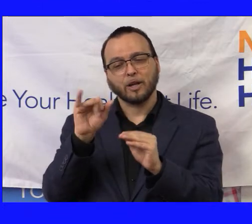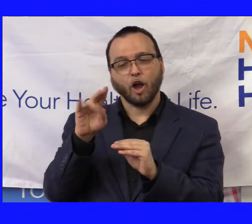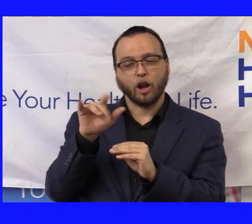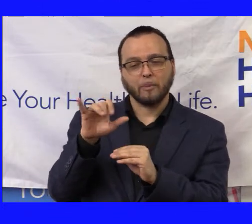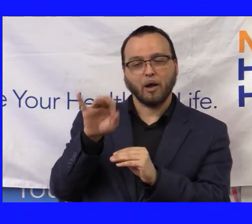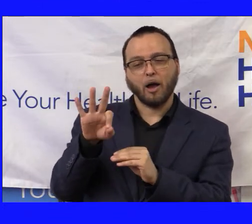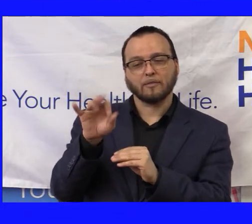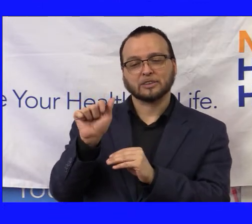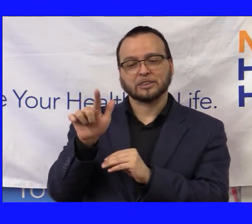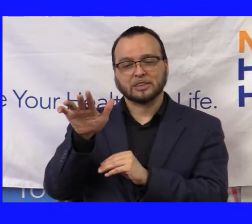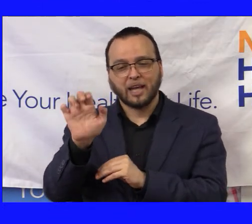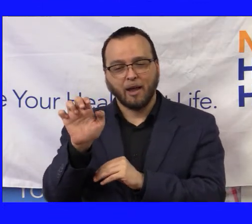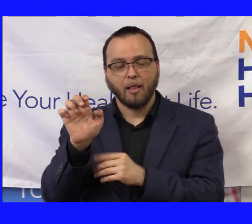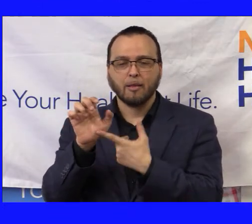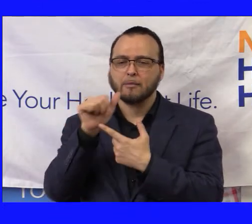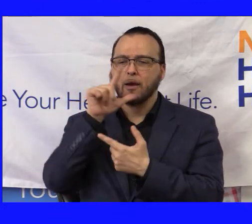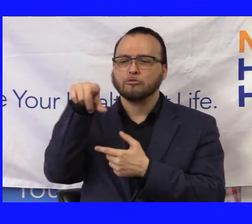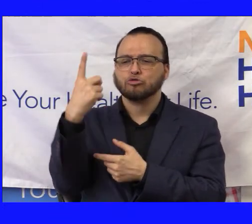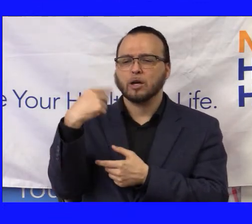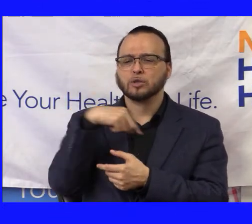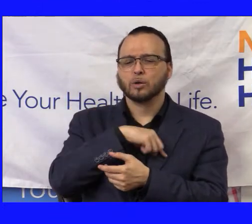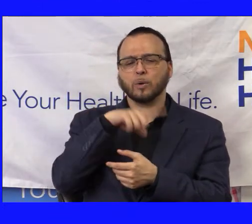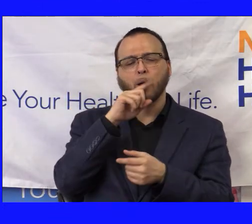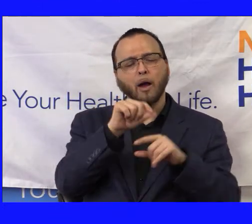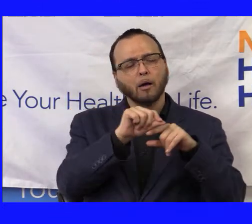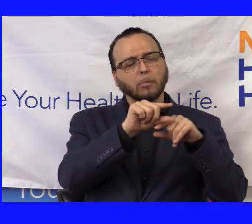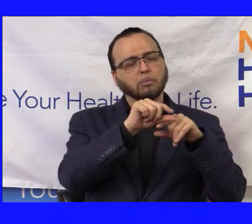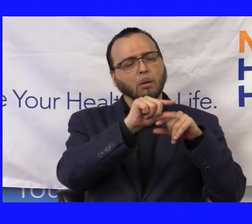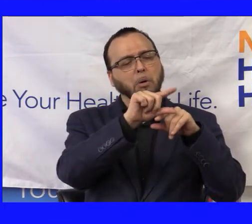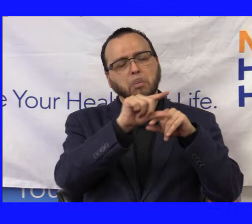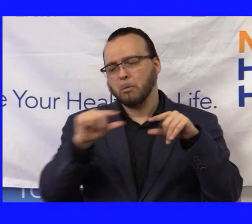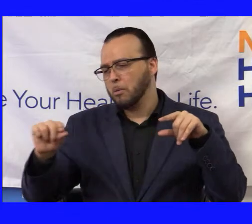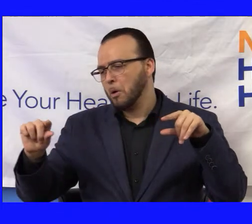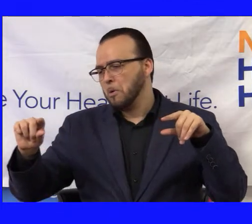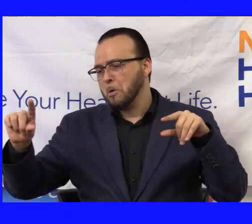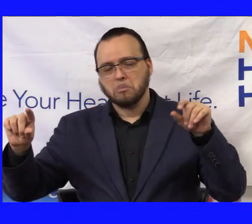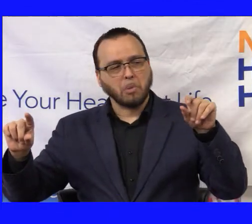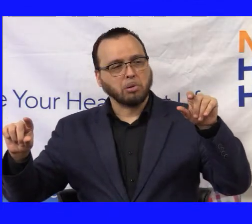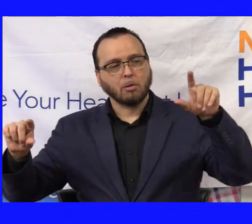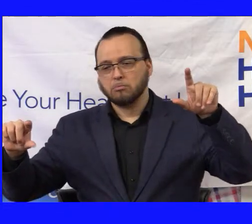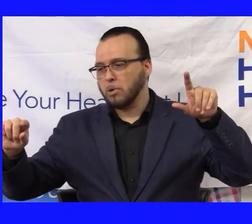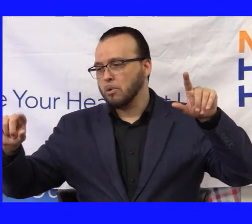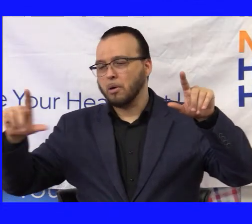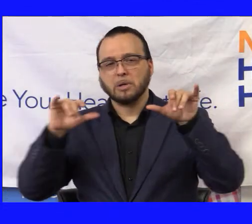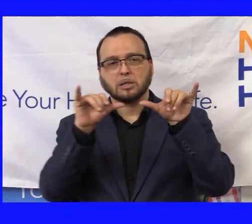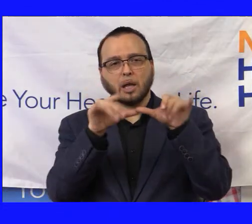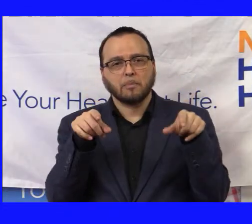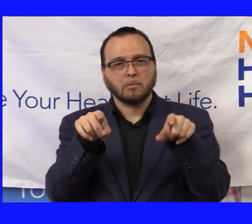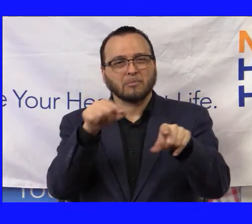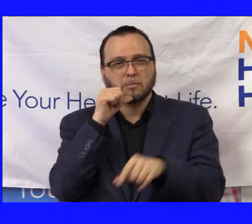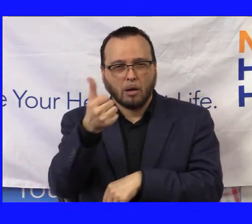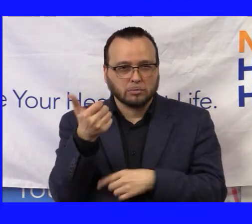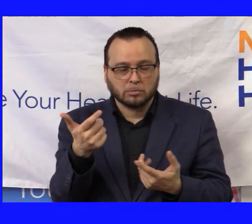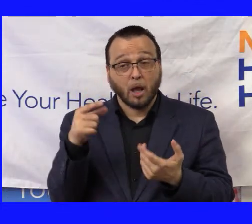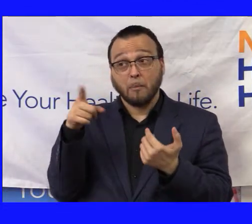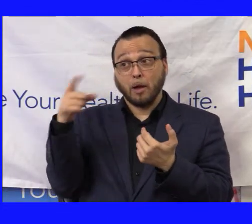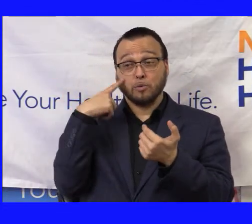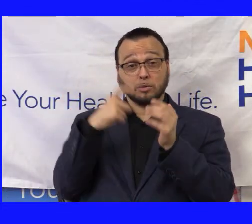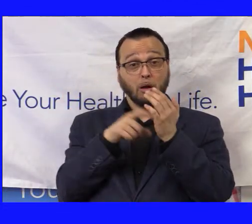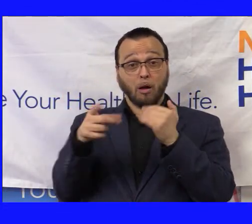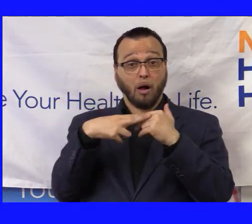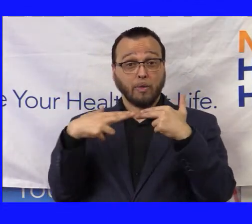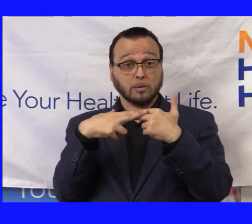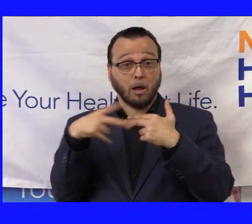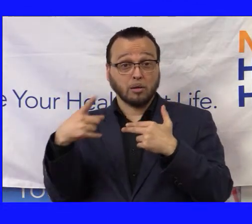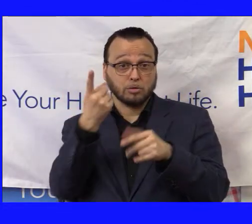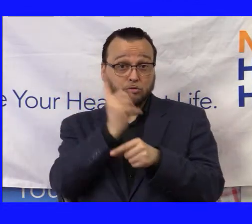amount. It's not like we're just taking the incremental increase and we're getting exactly the same. As you pointed out in the slide, you're right that with the increase to $60